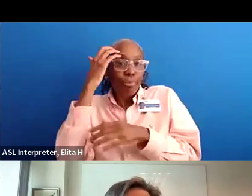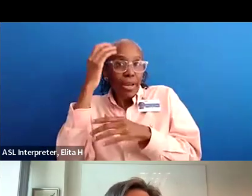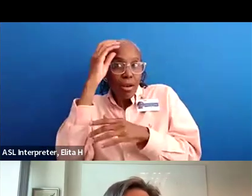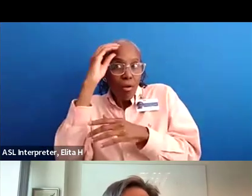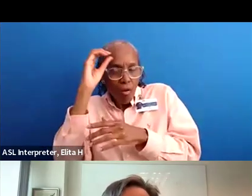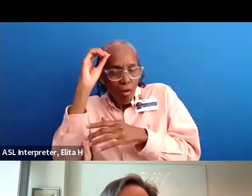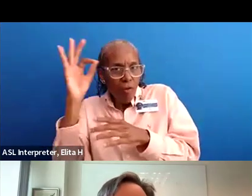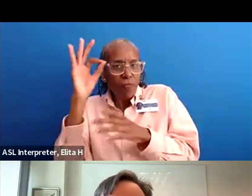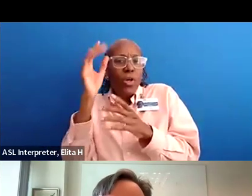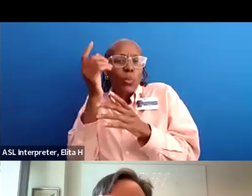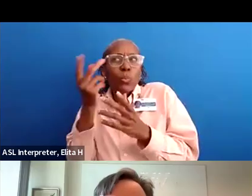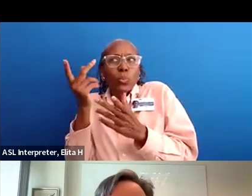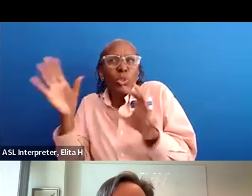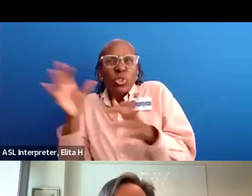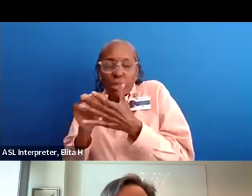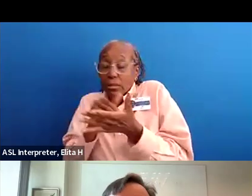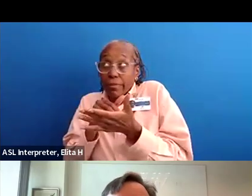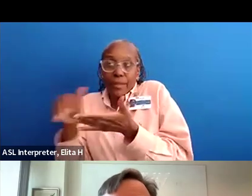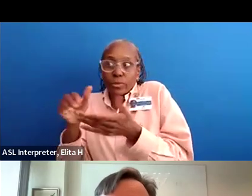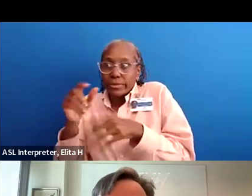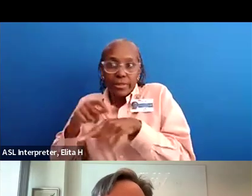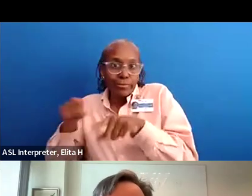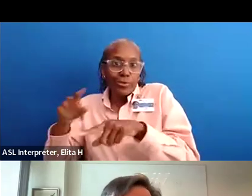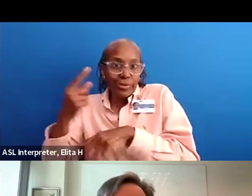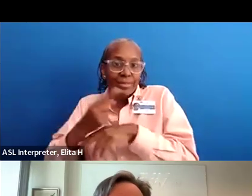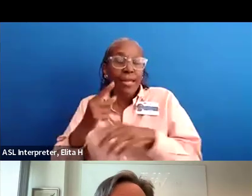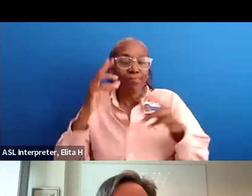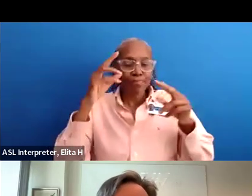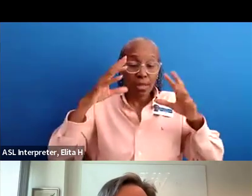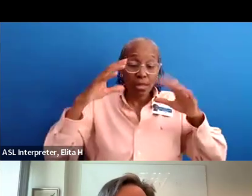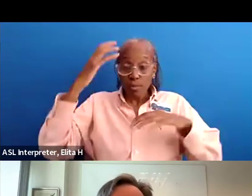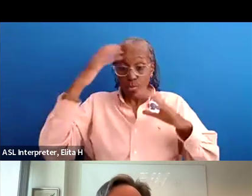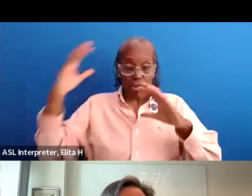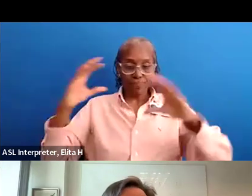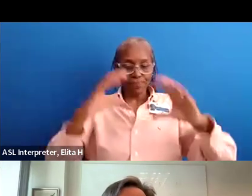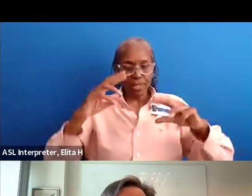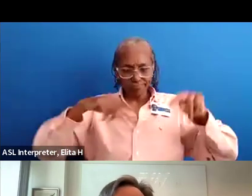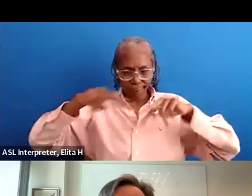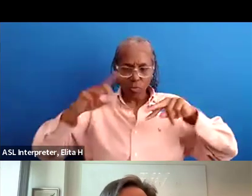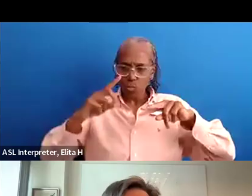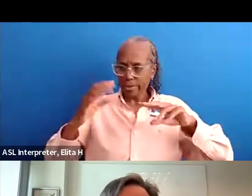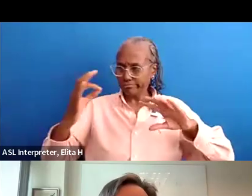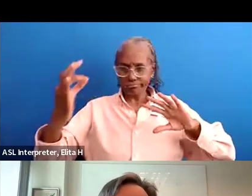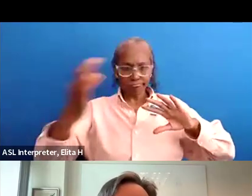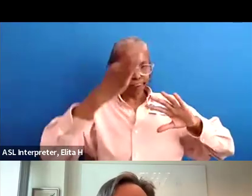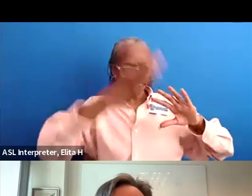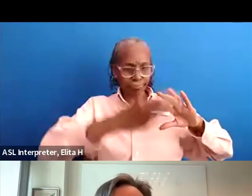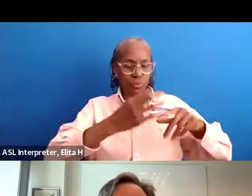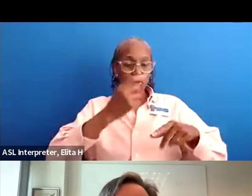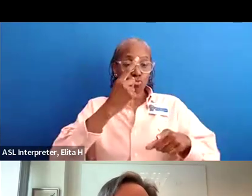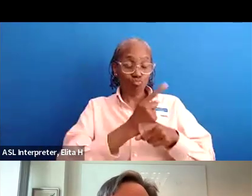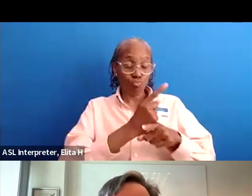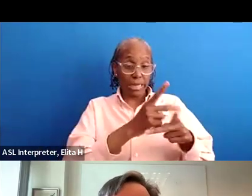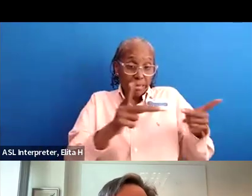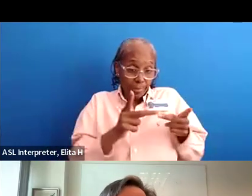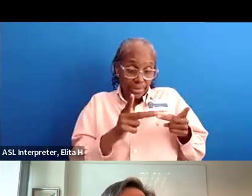at the brain and placing a device into the right location or locations. So that's one, and that's a basic approach today.